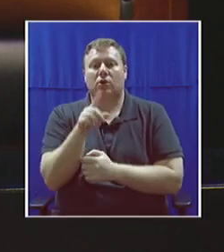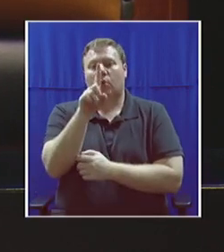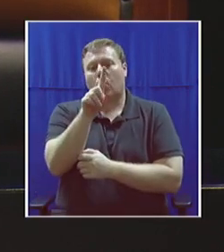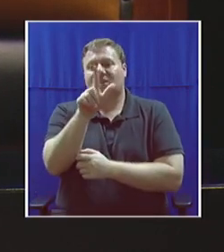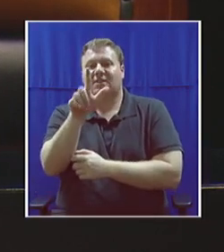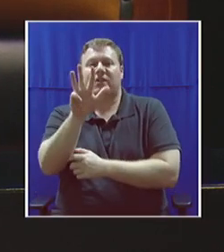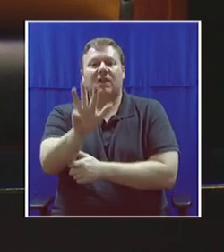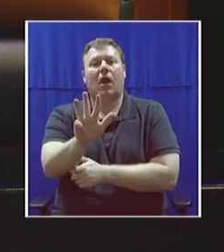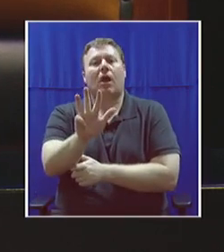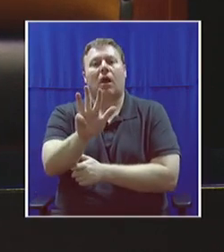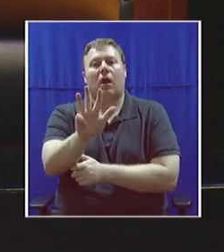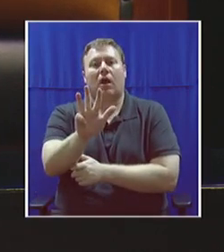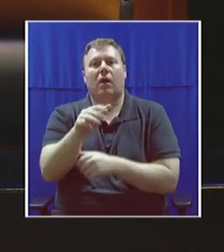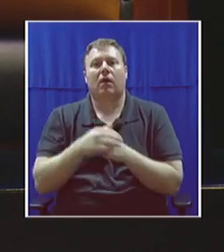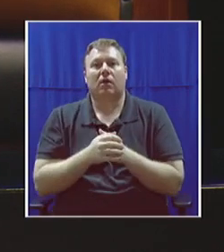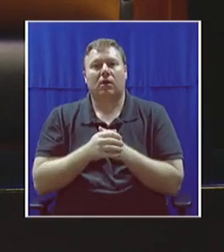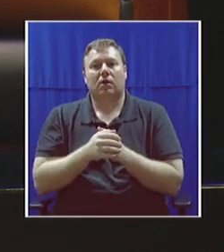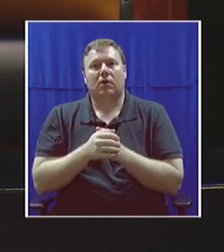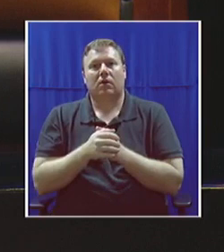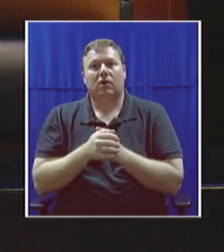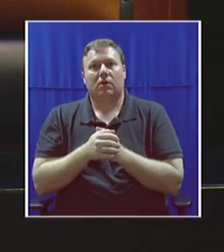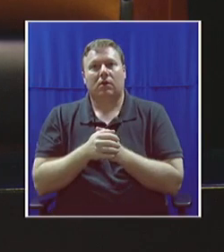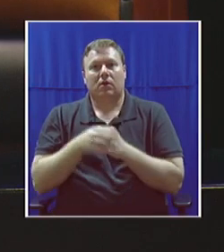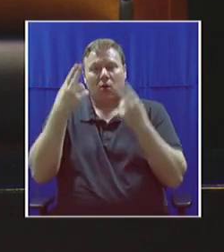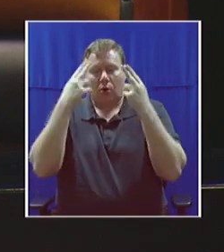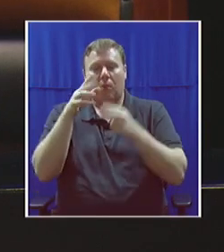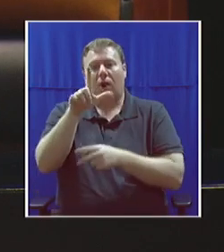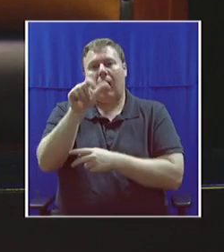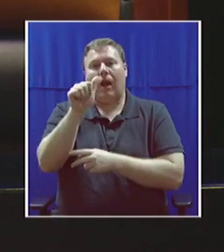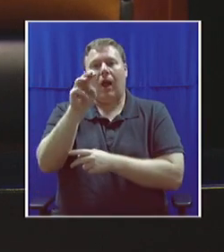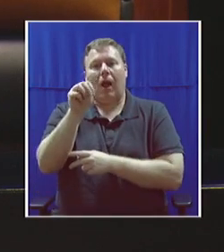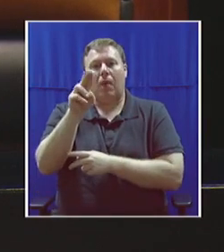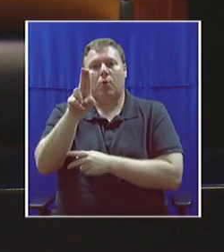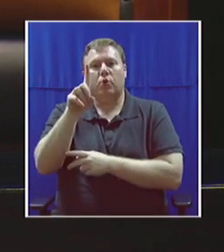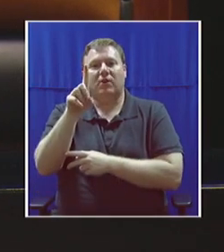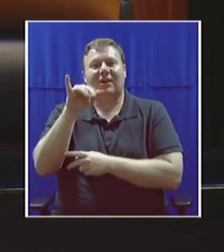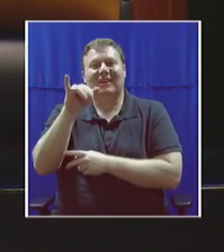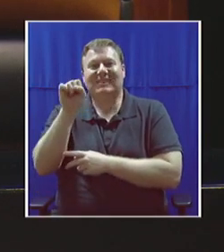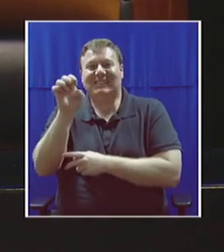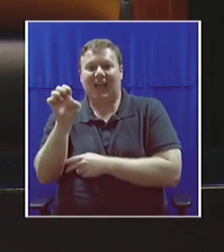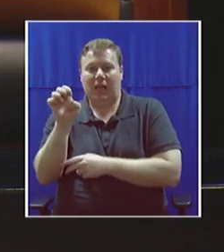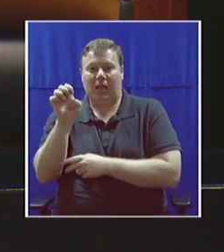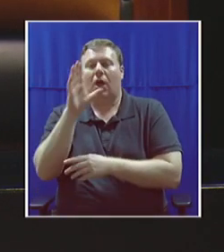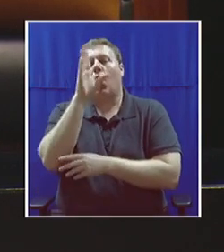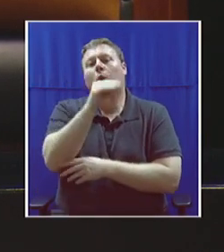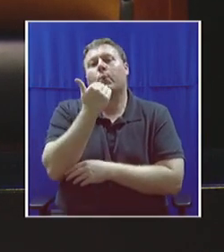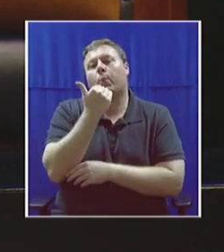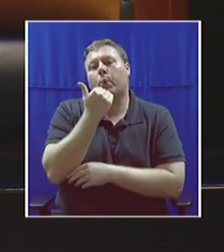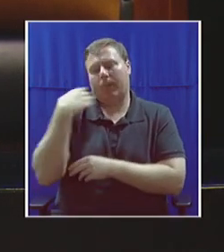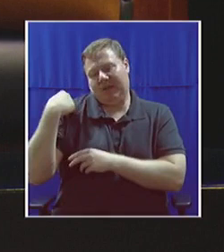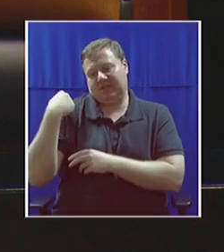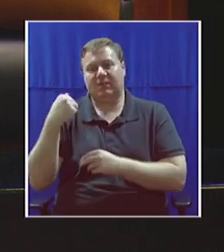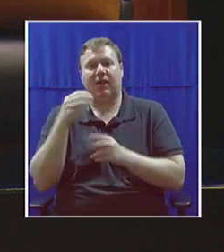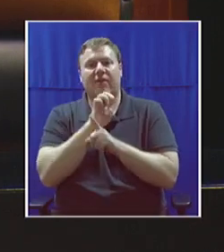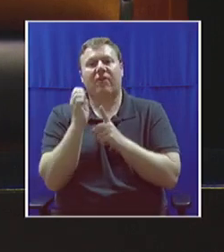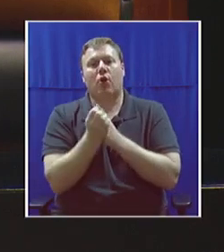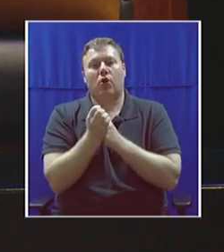179 as by The Honorable mudis to the minister of environmental Affairs forestry